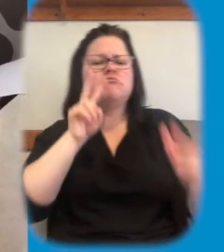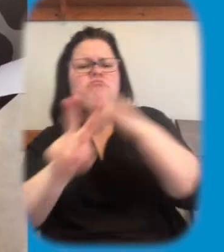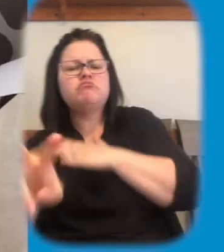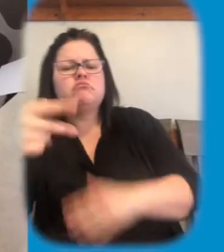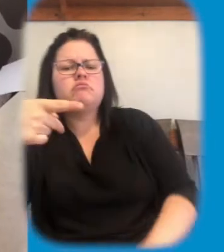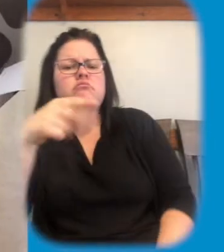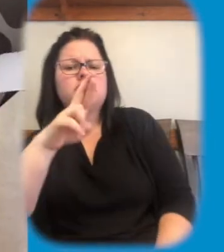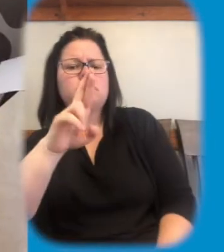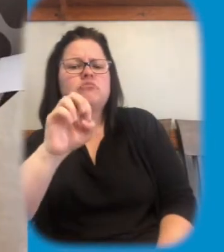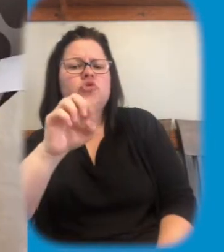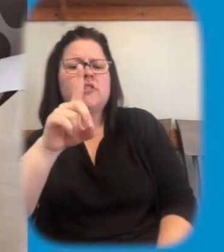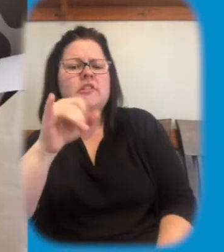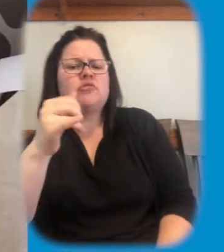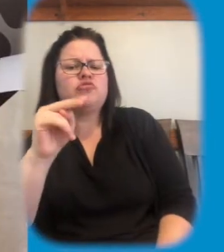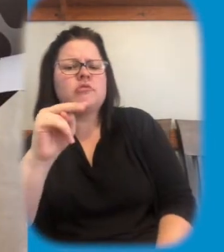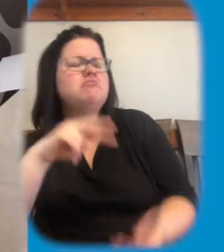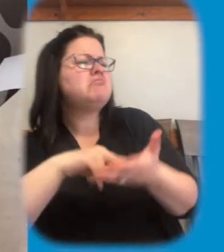like,